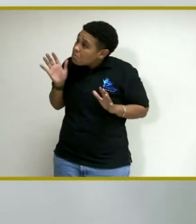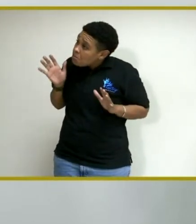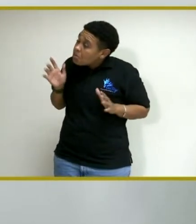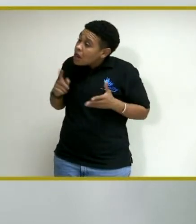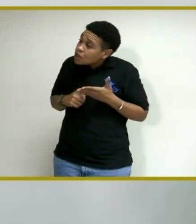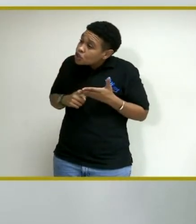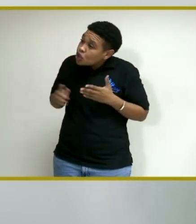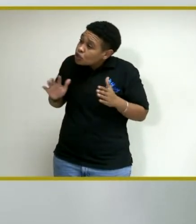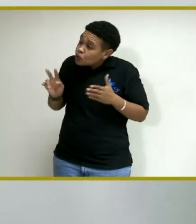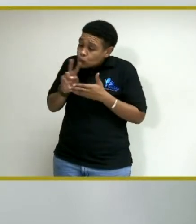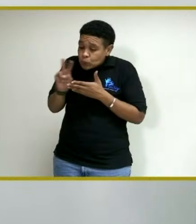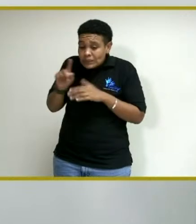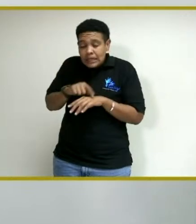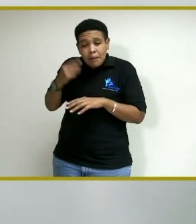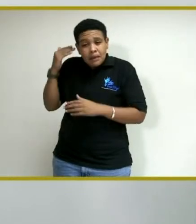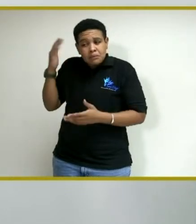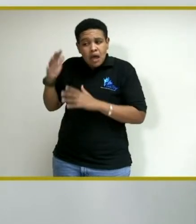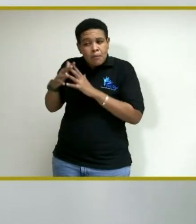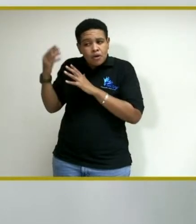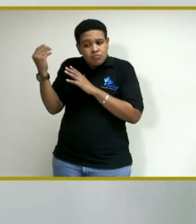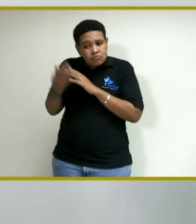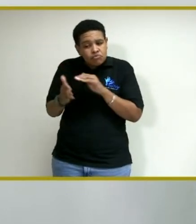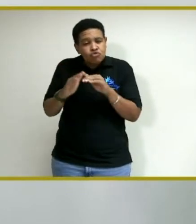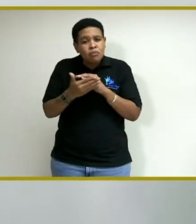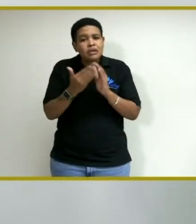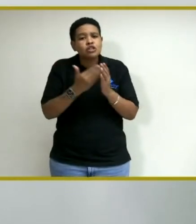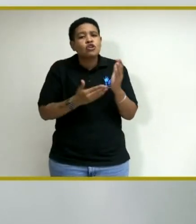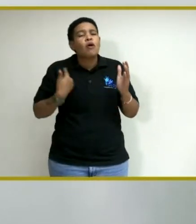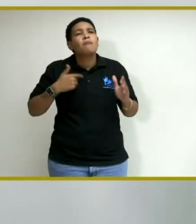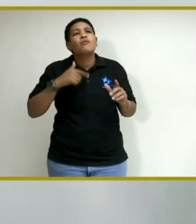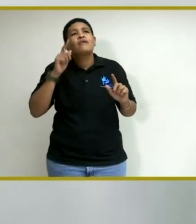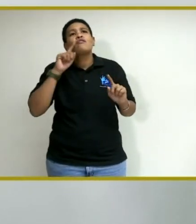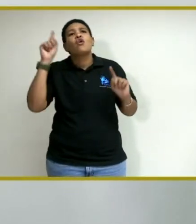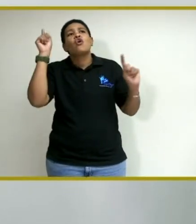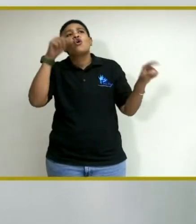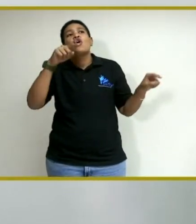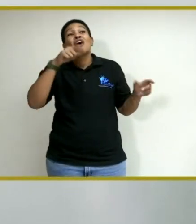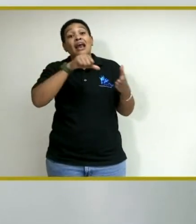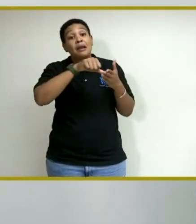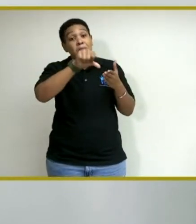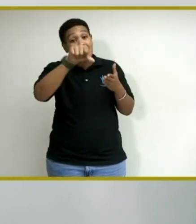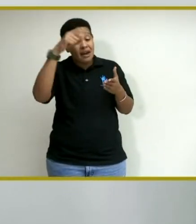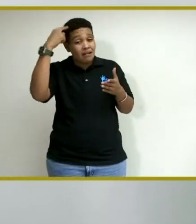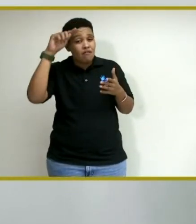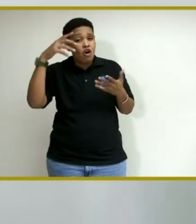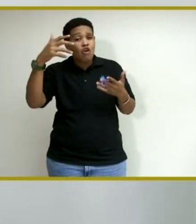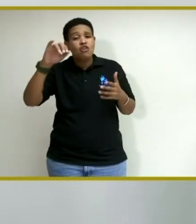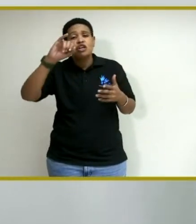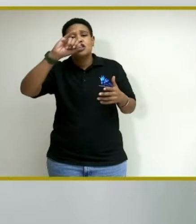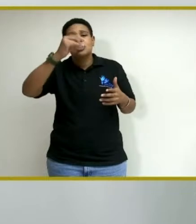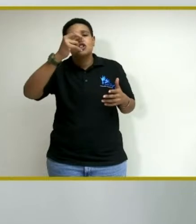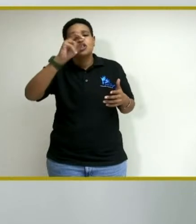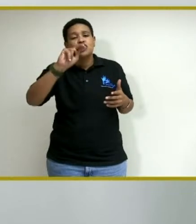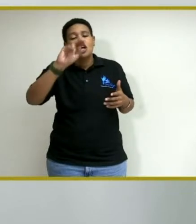within the next 2 weeks. We have ordered and paid for Johnson &